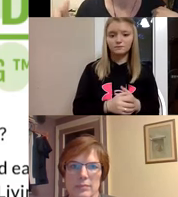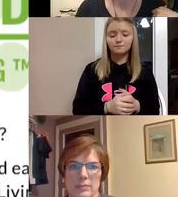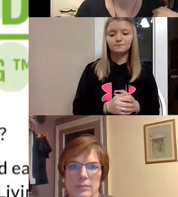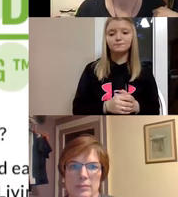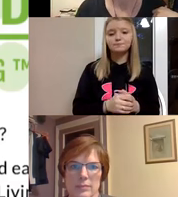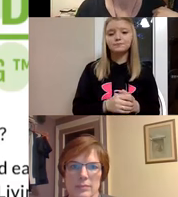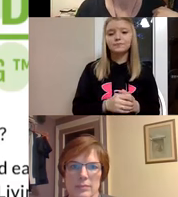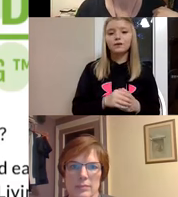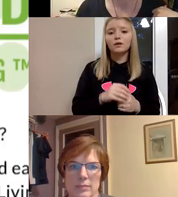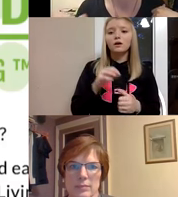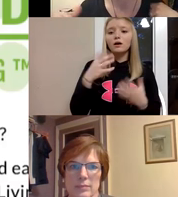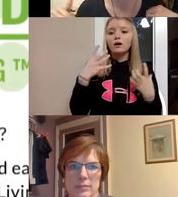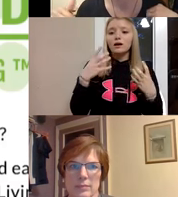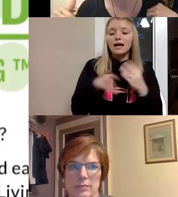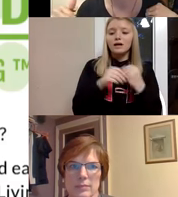extra strength starter kit is